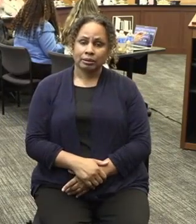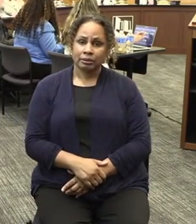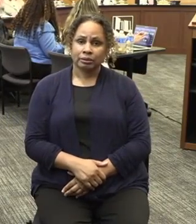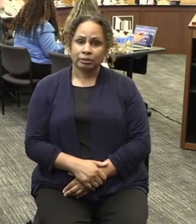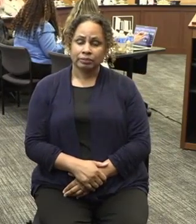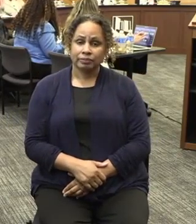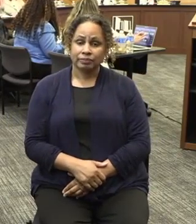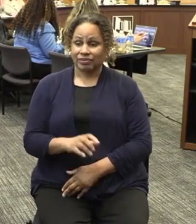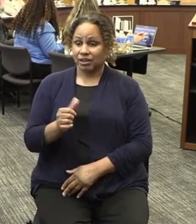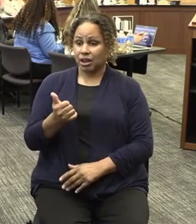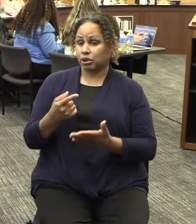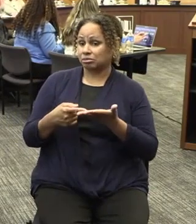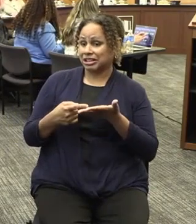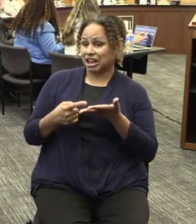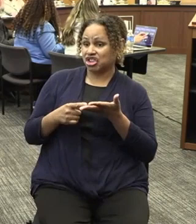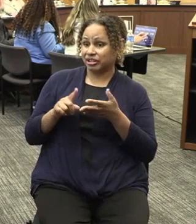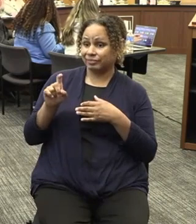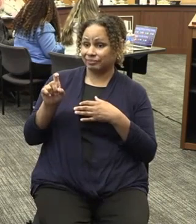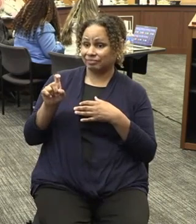Any other discussion?